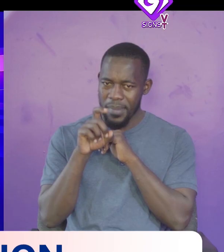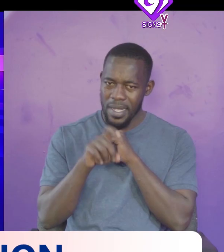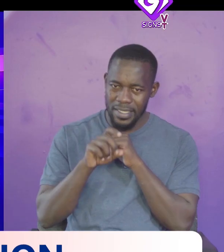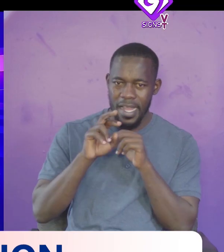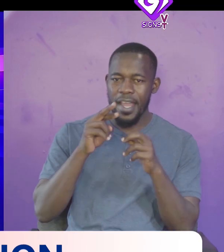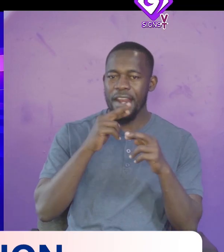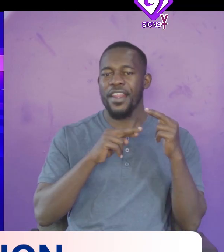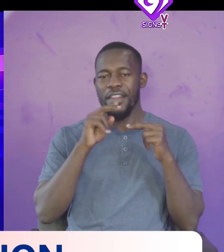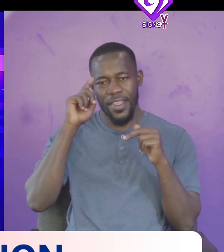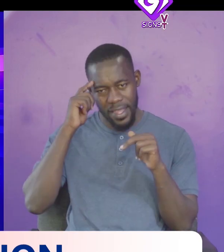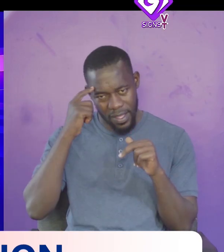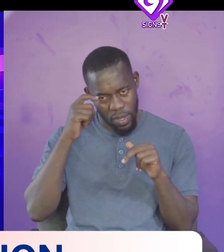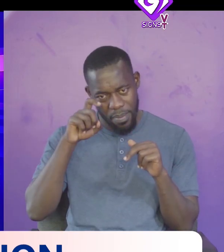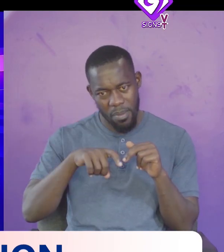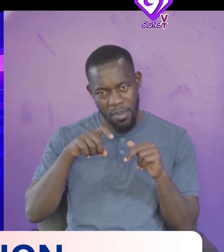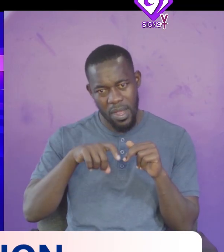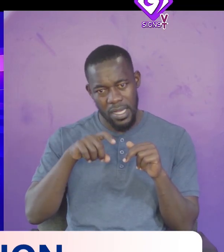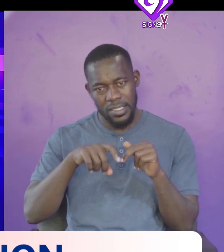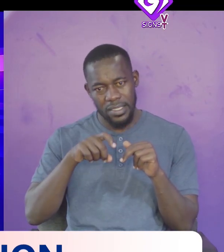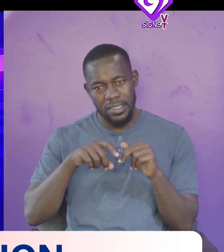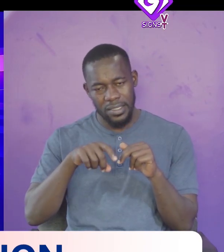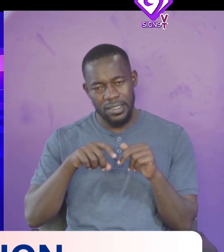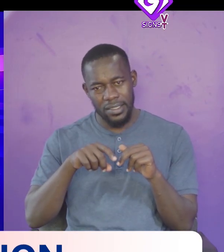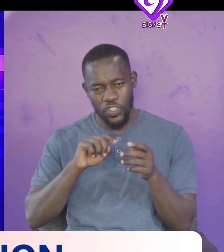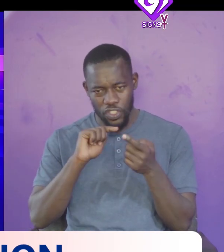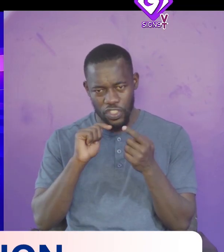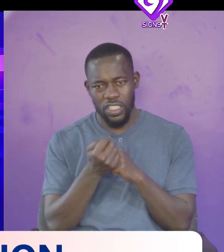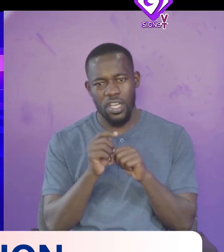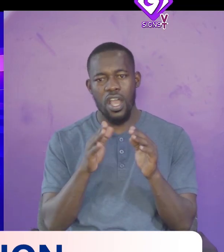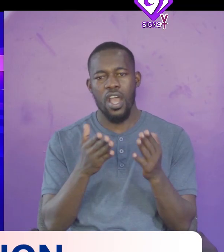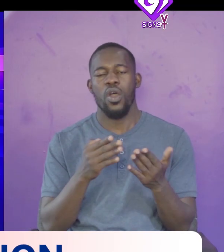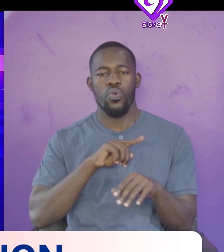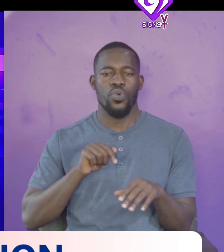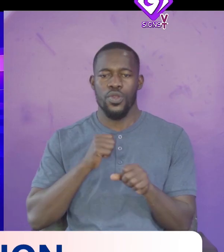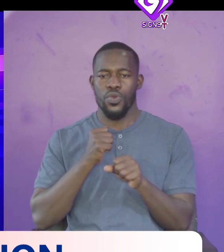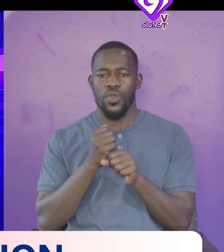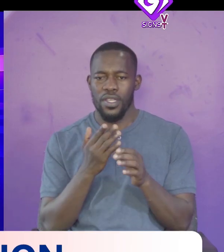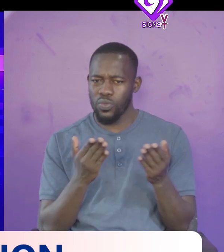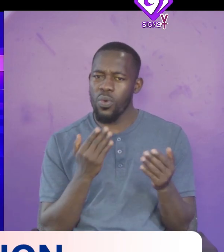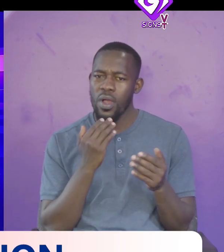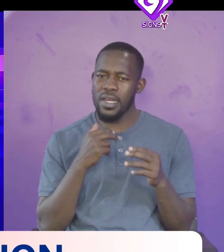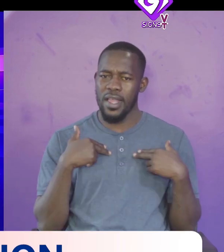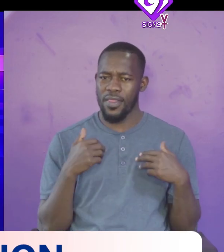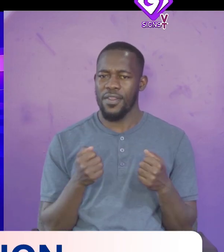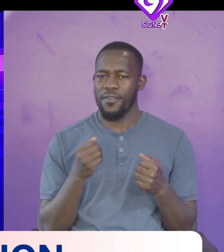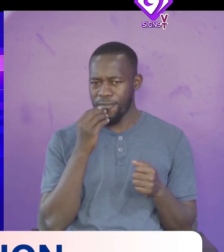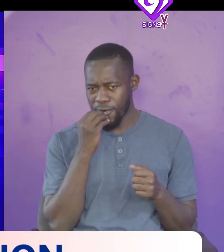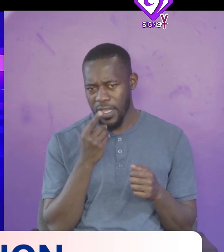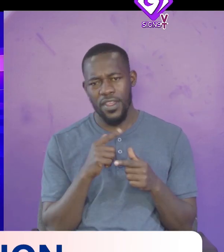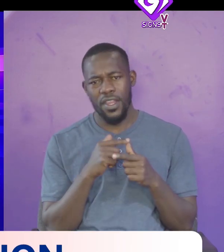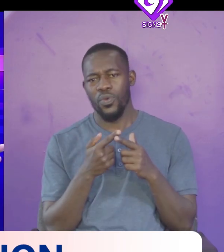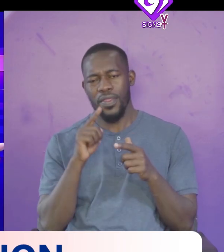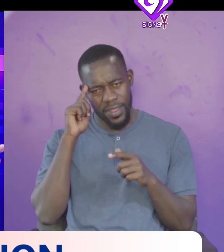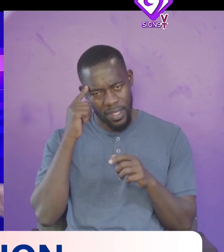some survival things that you can actually start to live. You can have some healthy food. Then you can now have the opportunity to think.